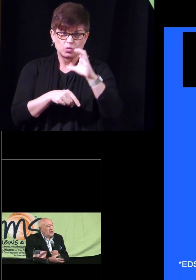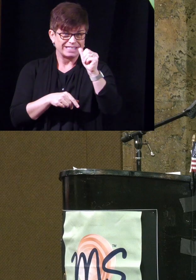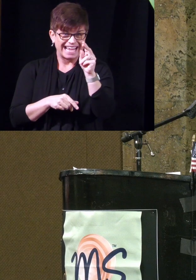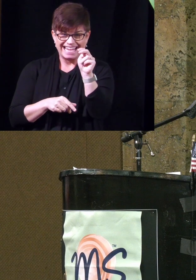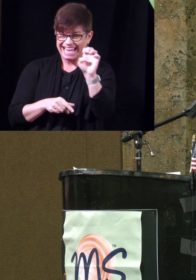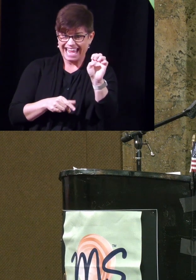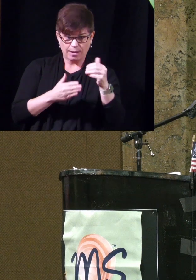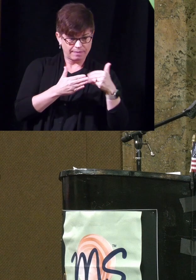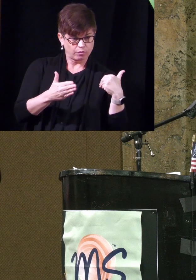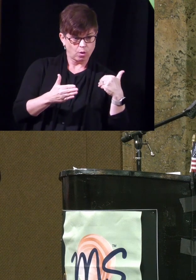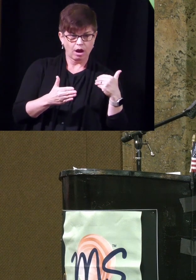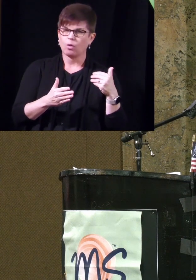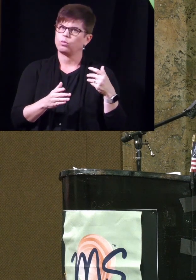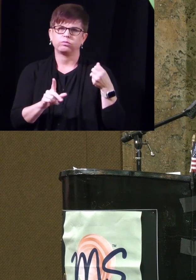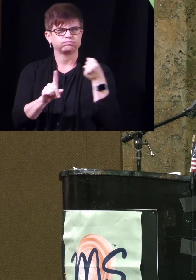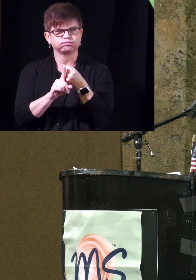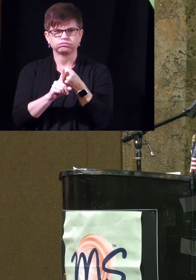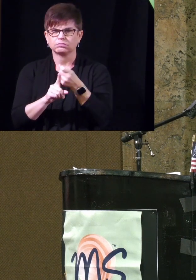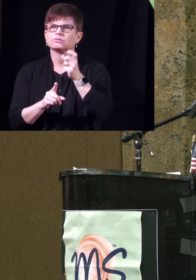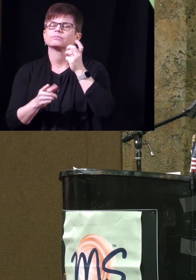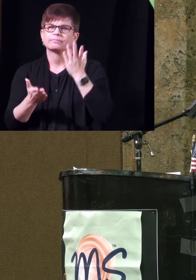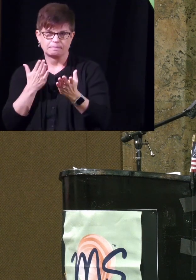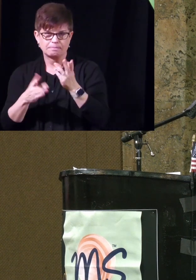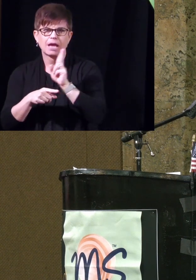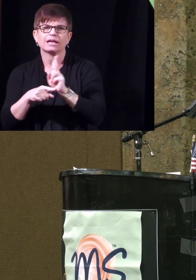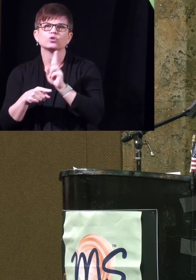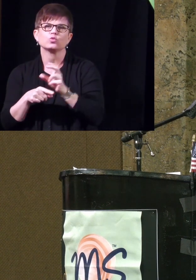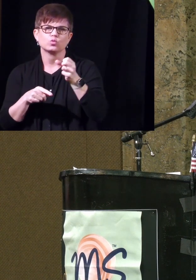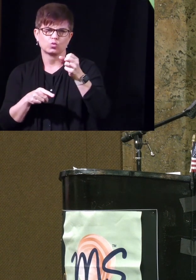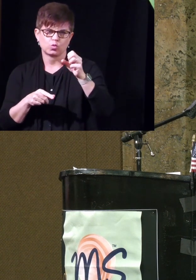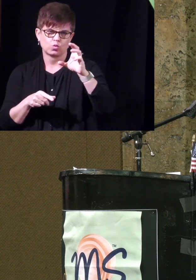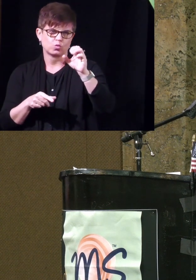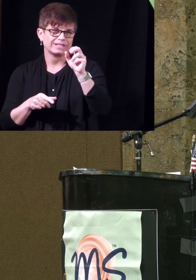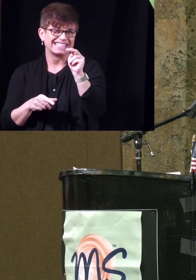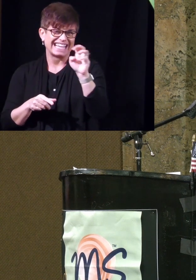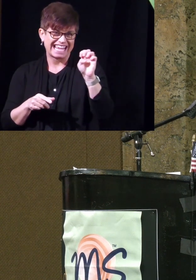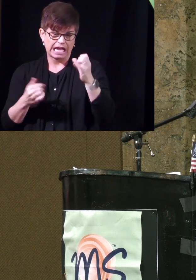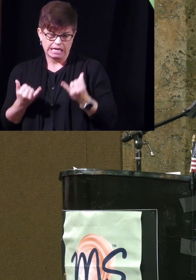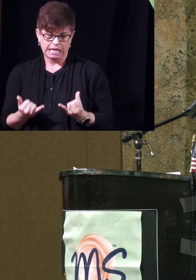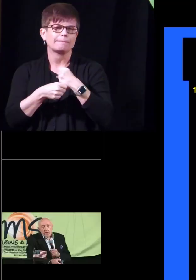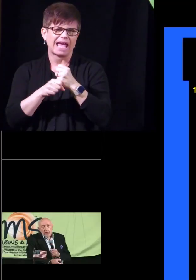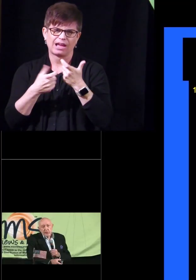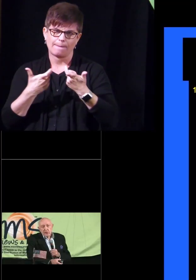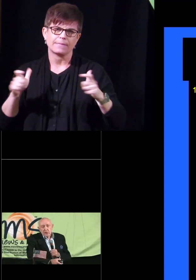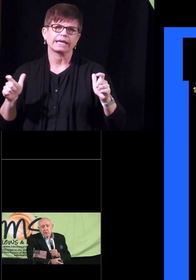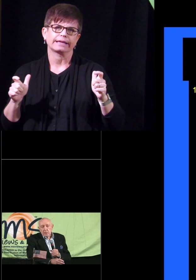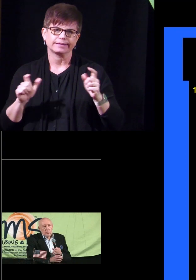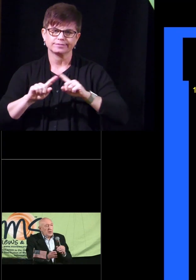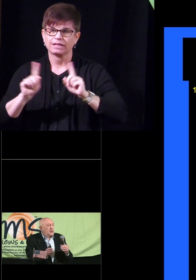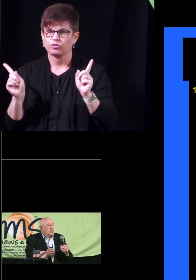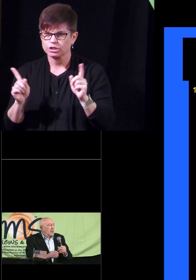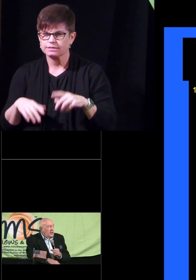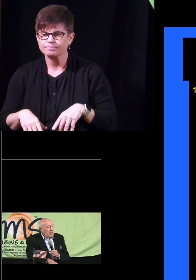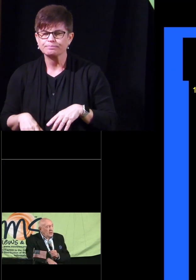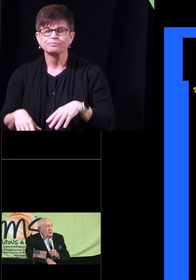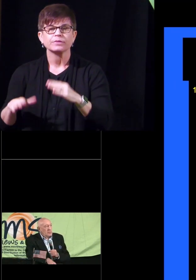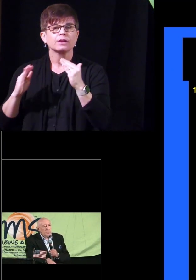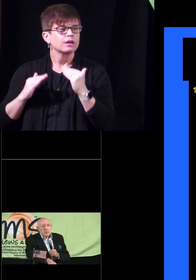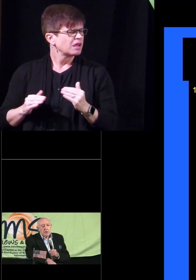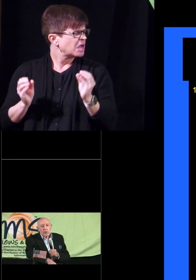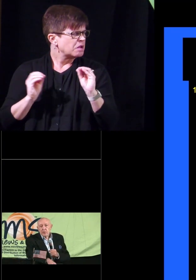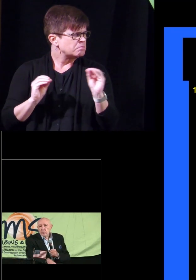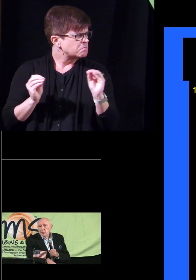cane. If they were using a cane, it might progress to a walker. So a small change could make a big difference. This is nothing